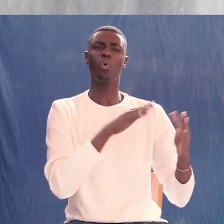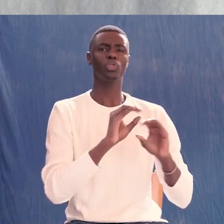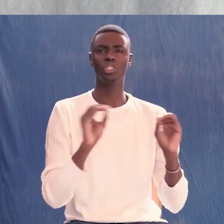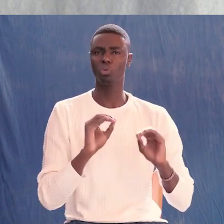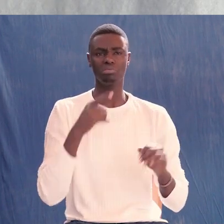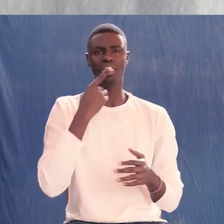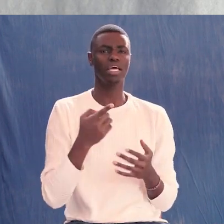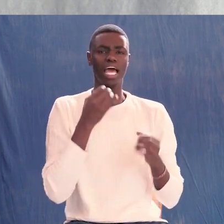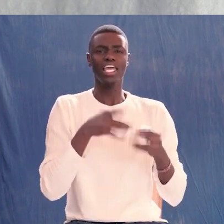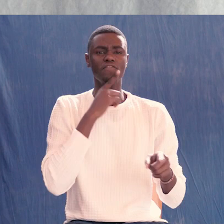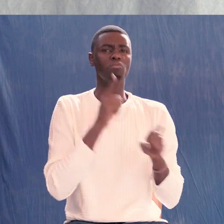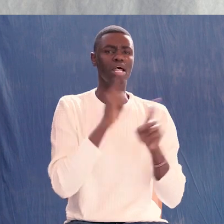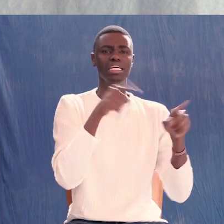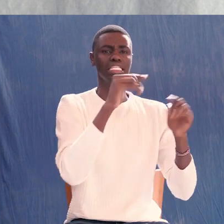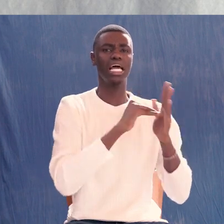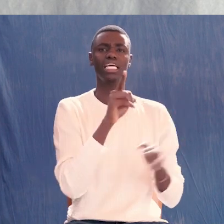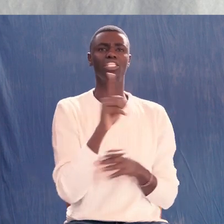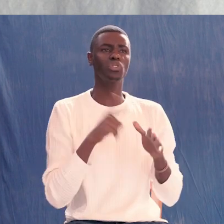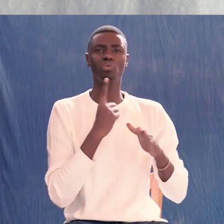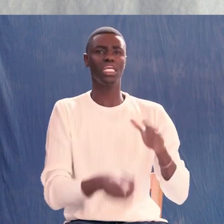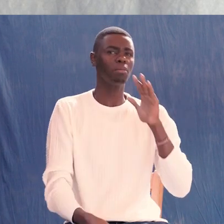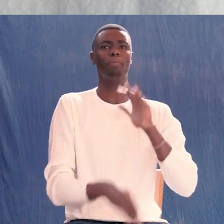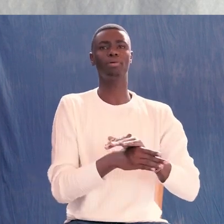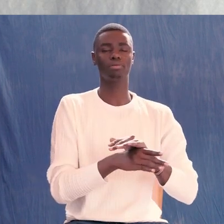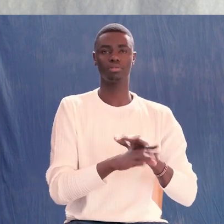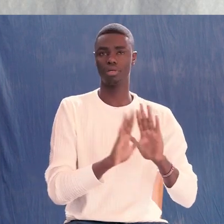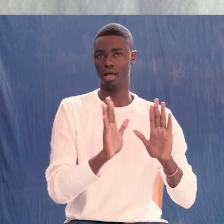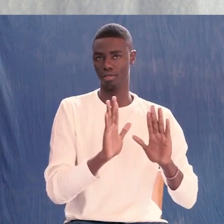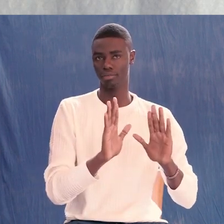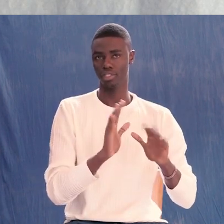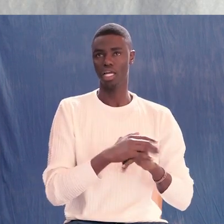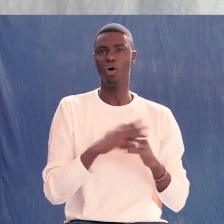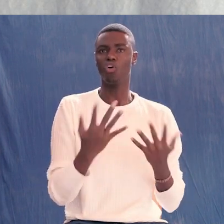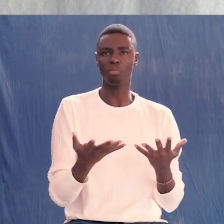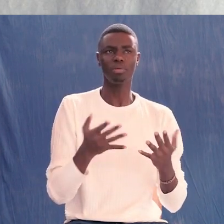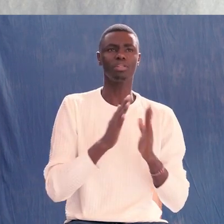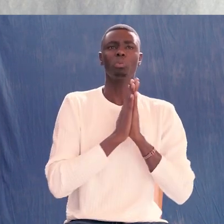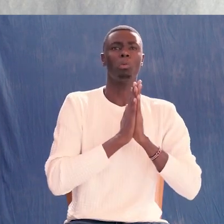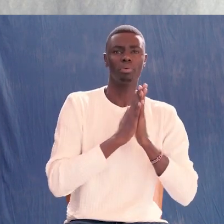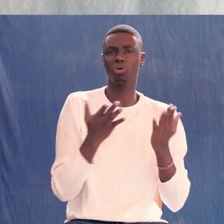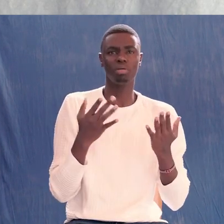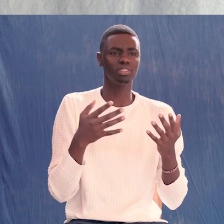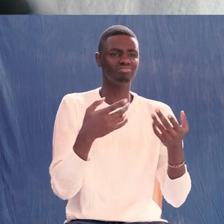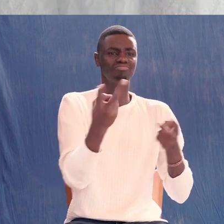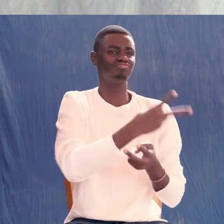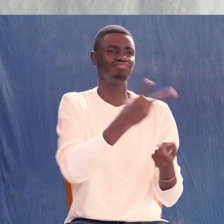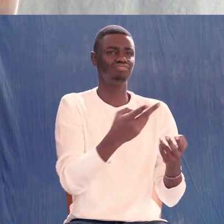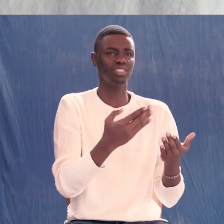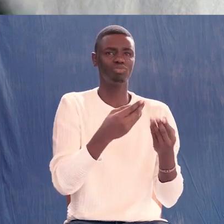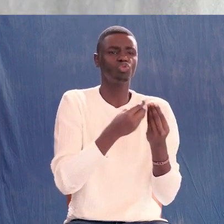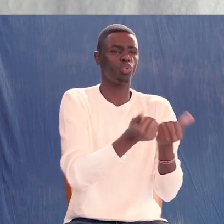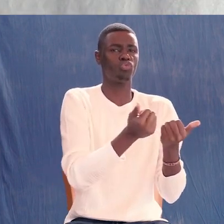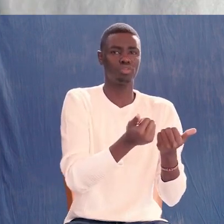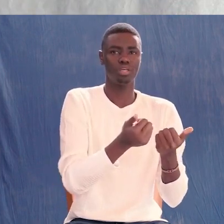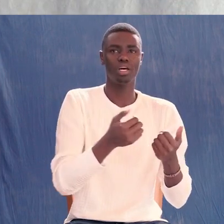just say, Hey, if your brother sins against you, just be led of the Spirit. Just kind of figure it out. I'll send my Holy